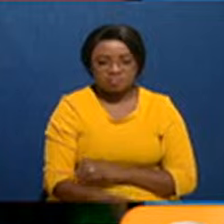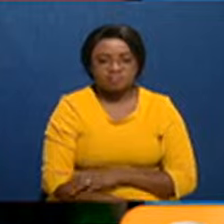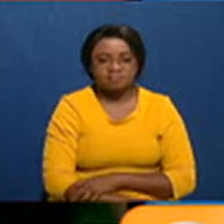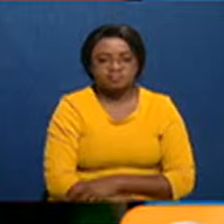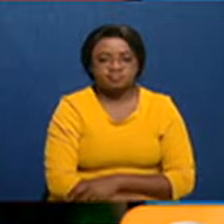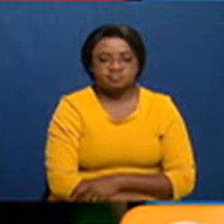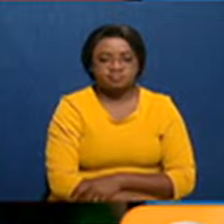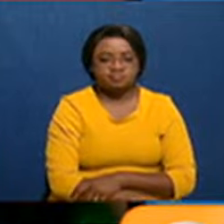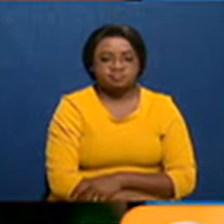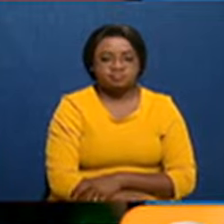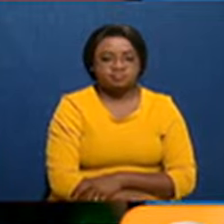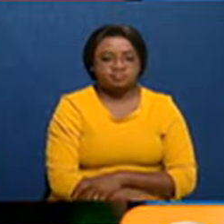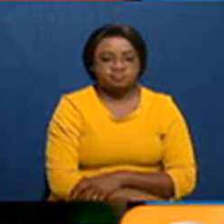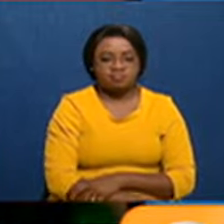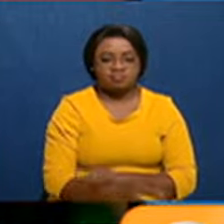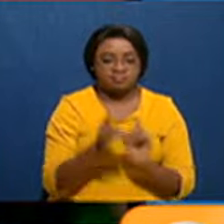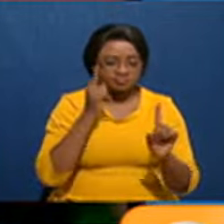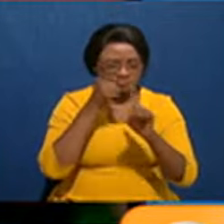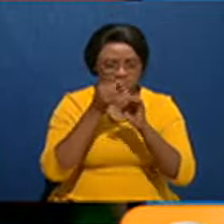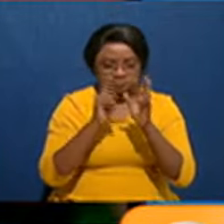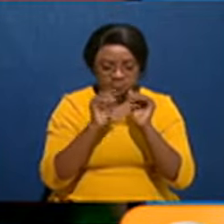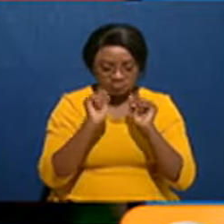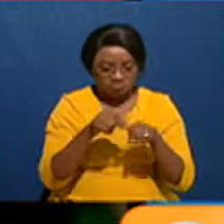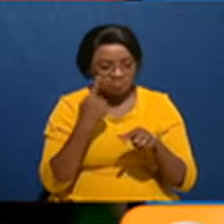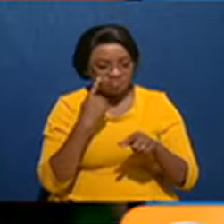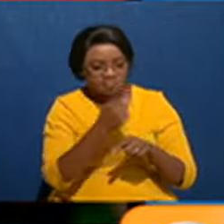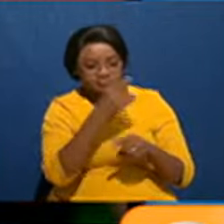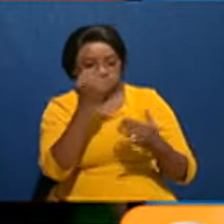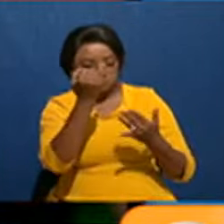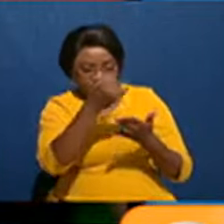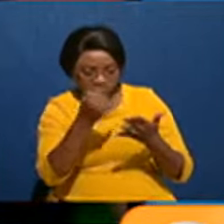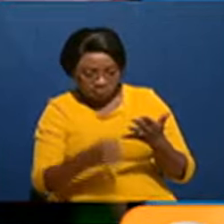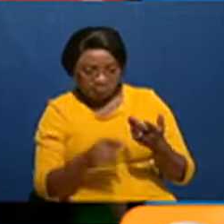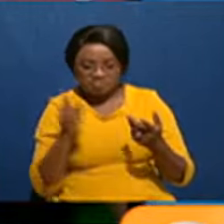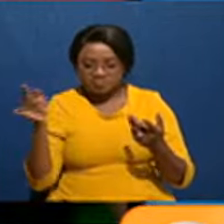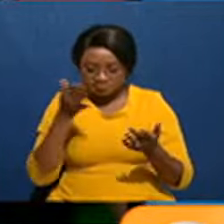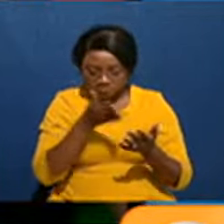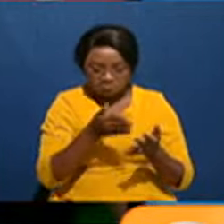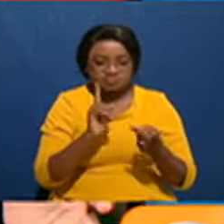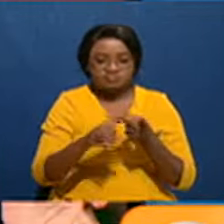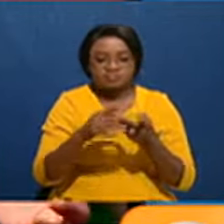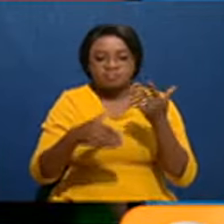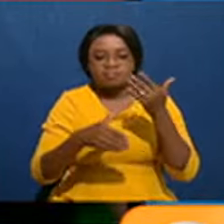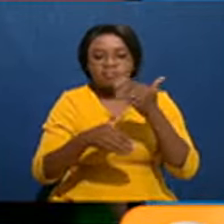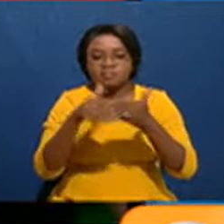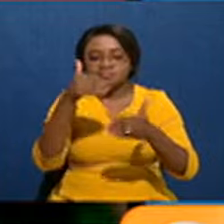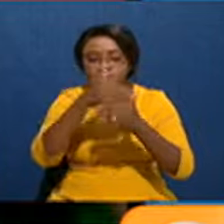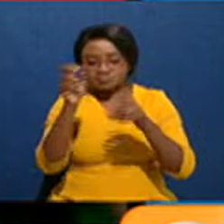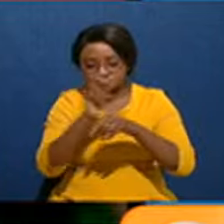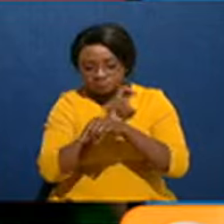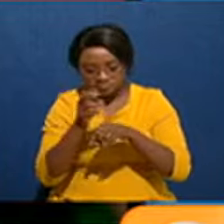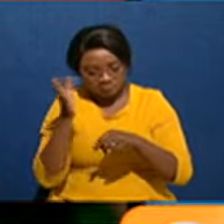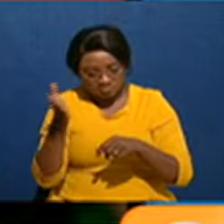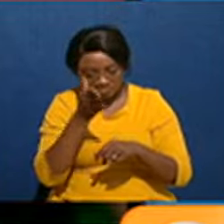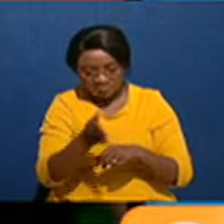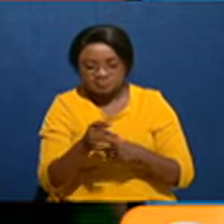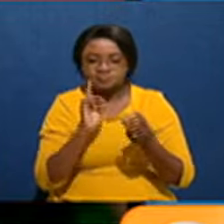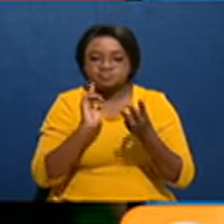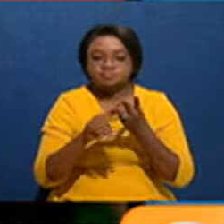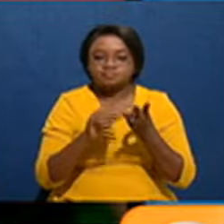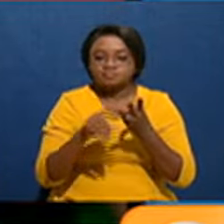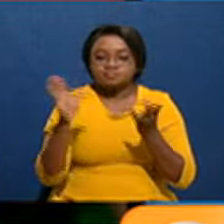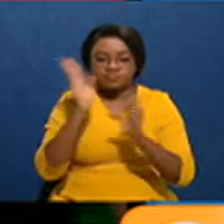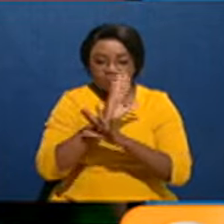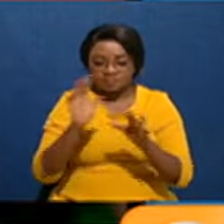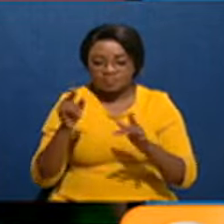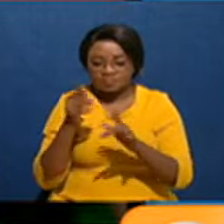can follow the trail of the design, supervision, construction, and completion, so that then the building can be issued